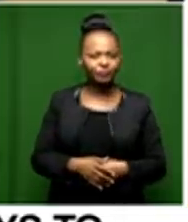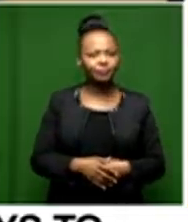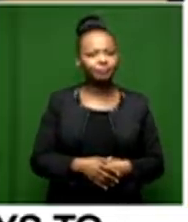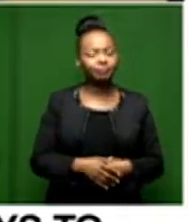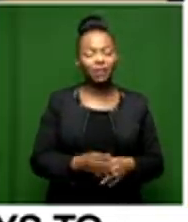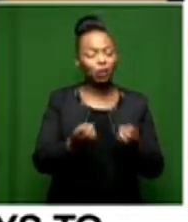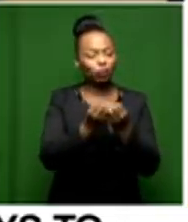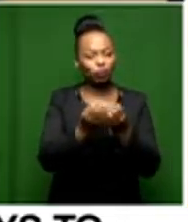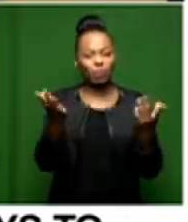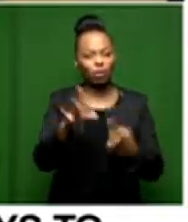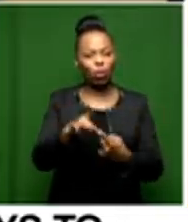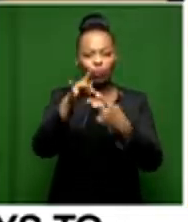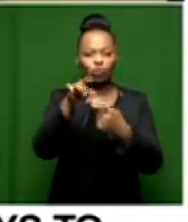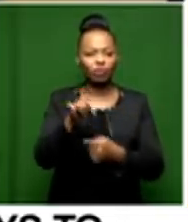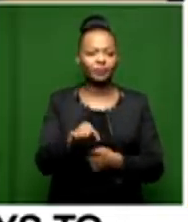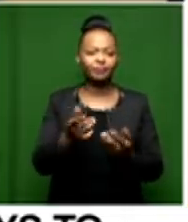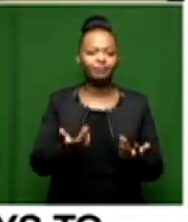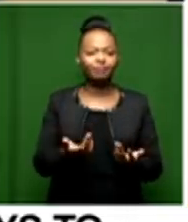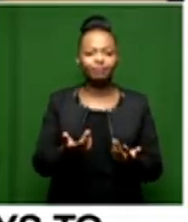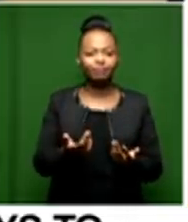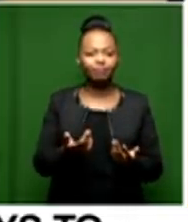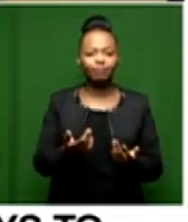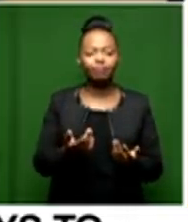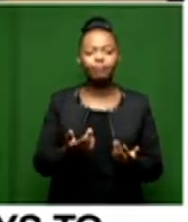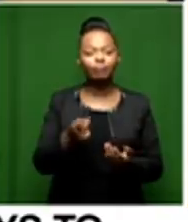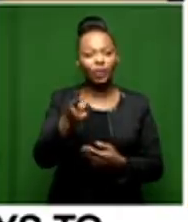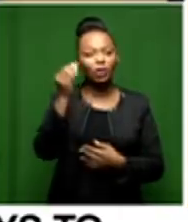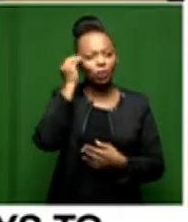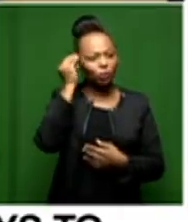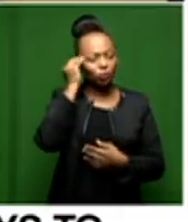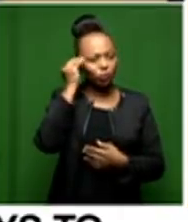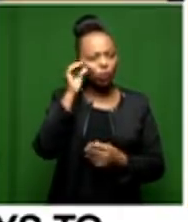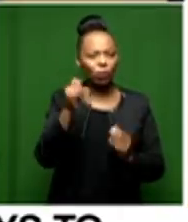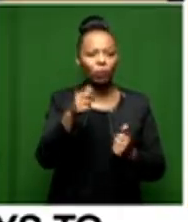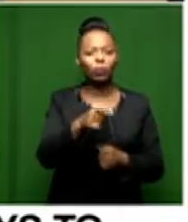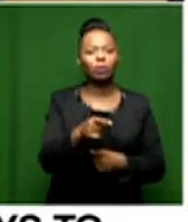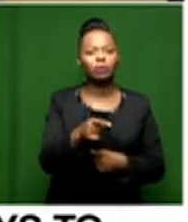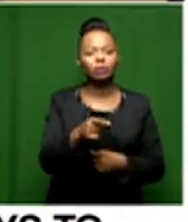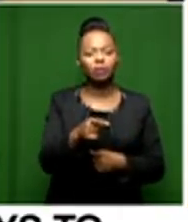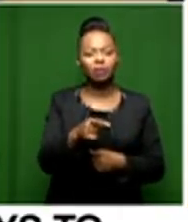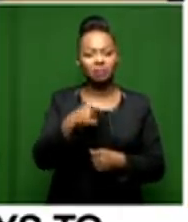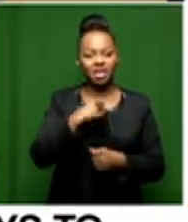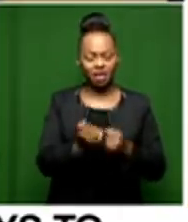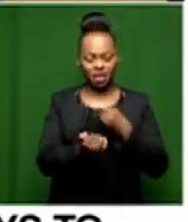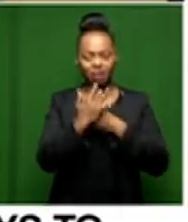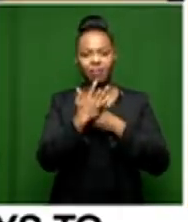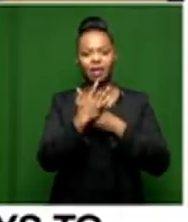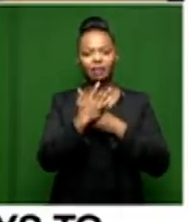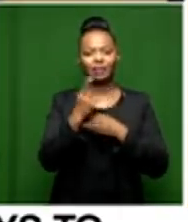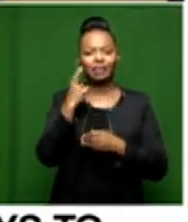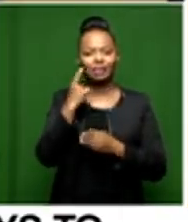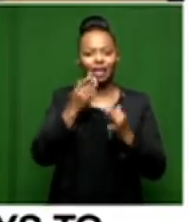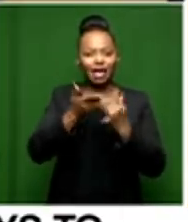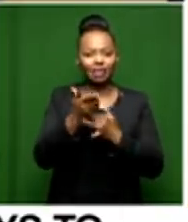There's so many opinions, and I'm sure you're more aware than I am of the impact of easy access